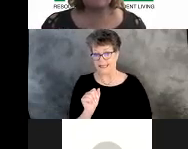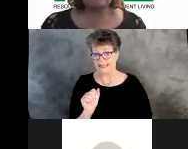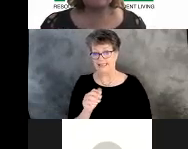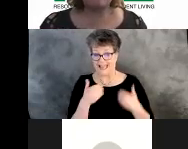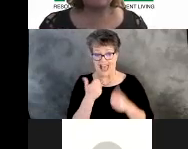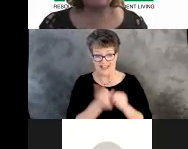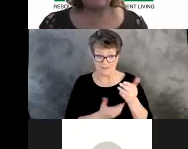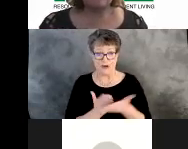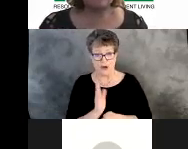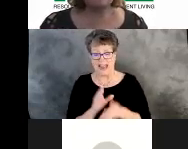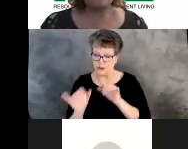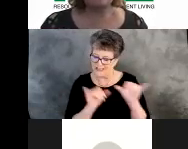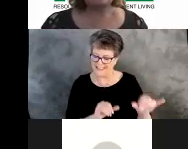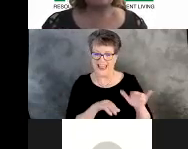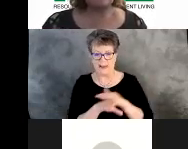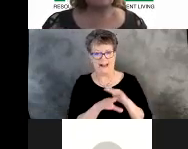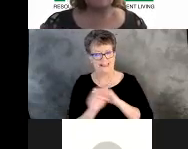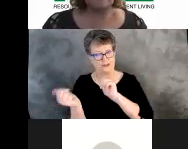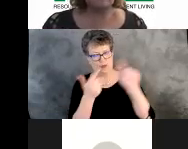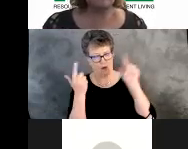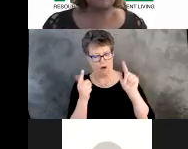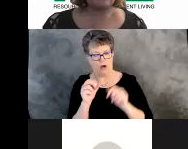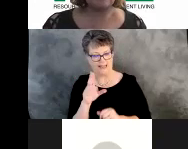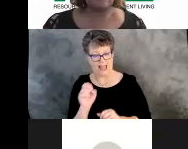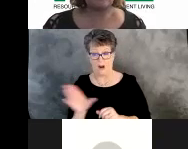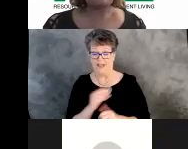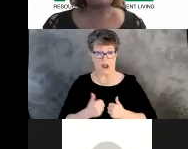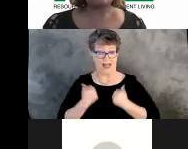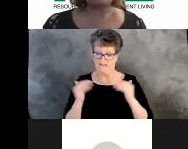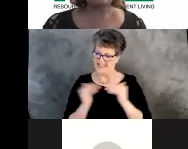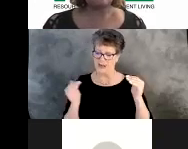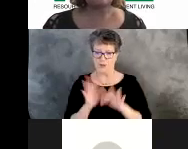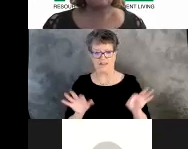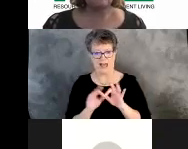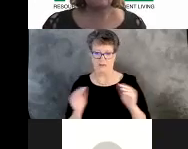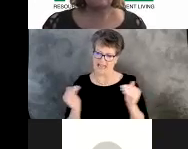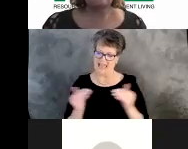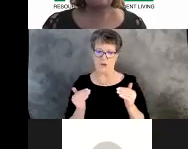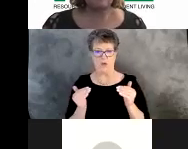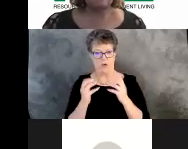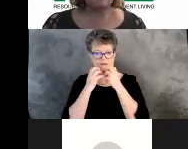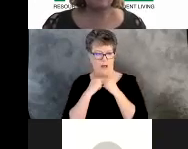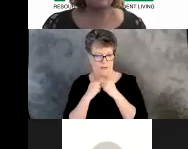right to the same access to care as everyone else, and their lives are just as worthy and just as valuable, and they're just as